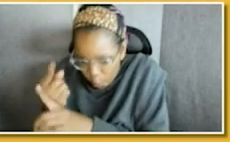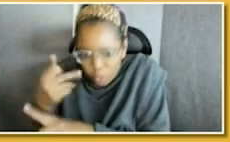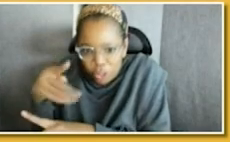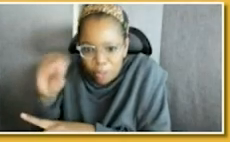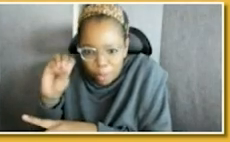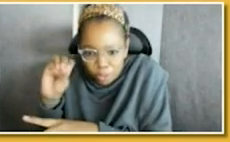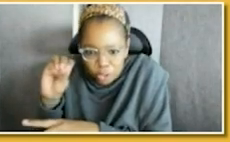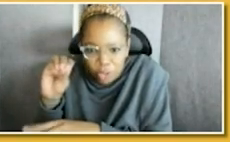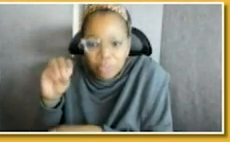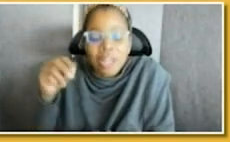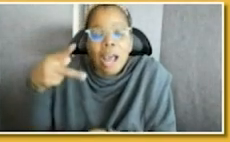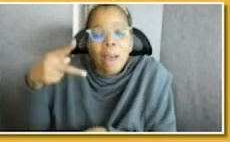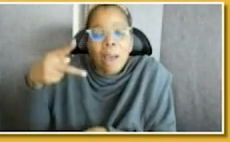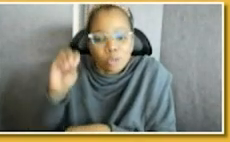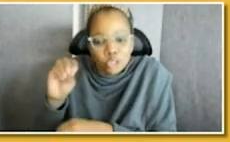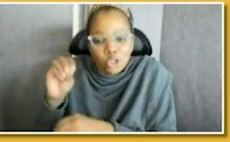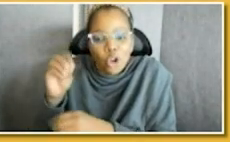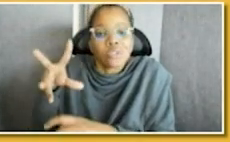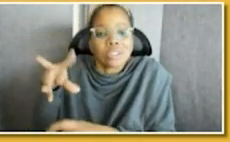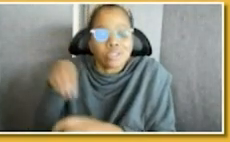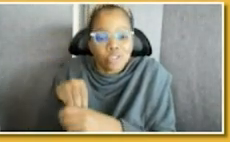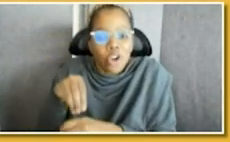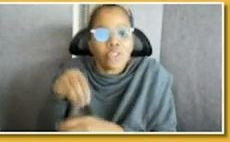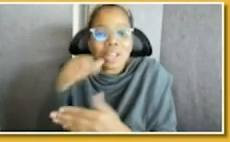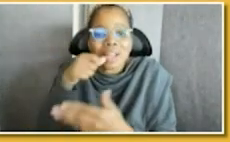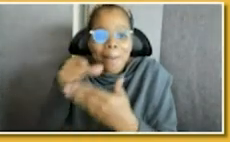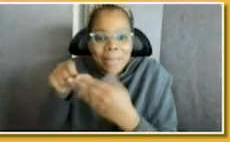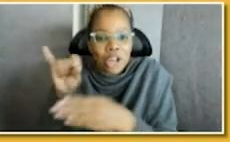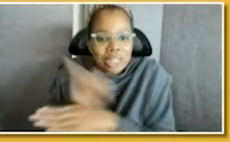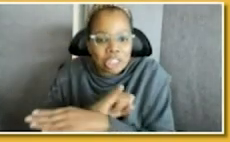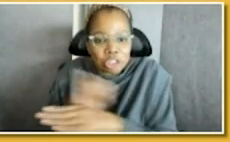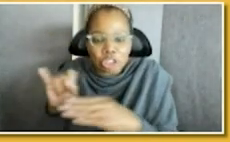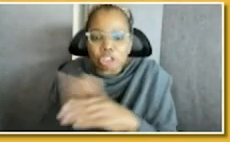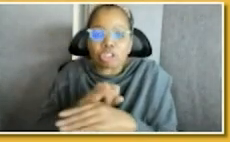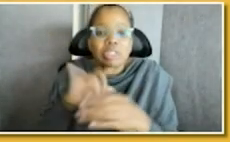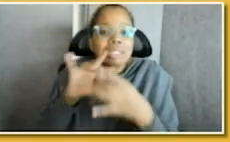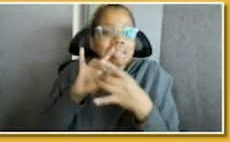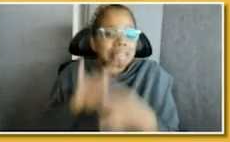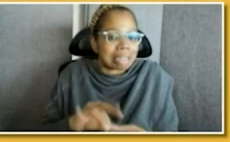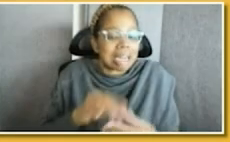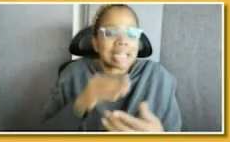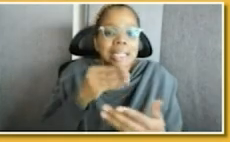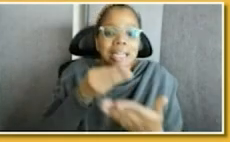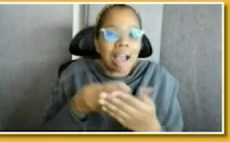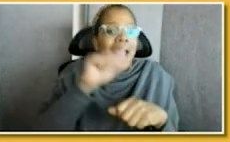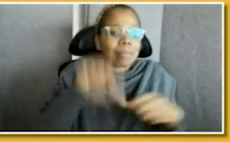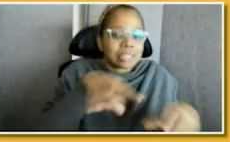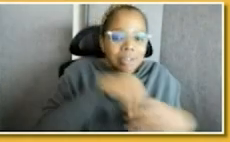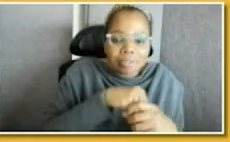is part of a whole economy that Amazon is part of, that all workers are a part of.